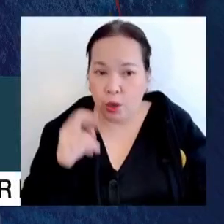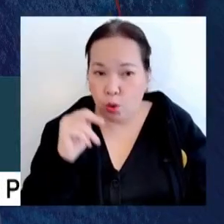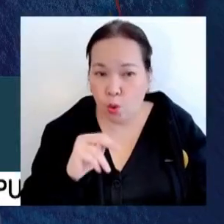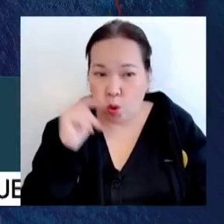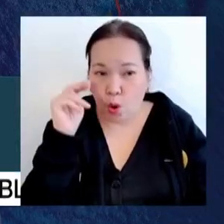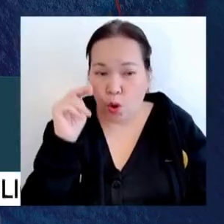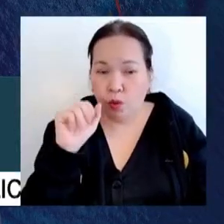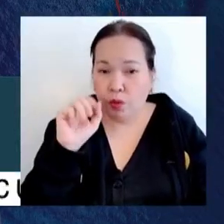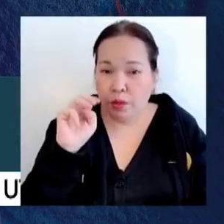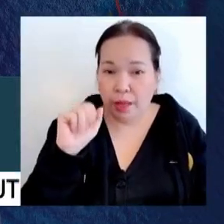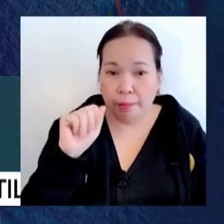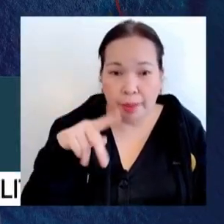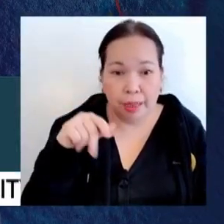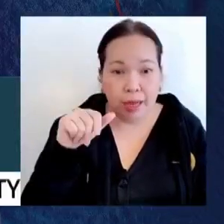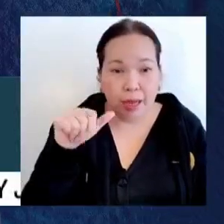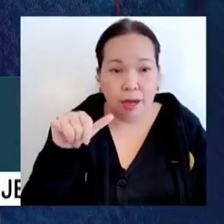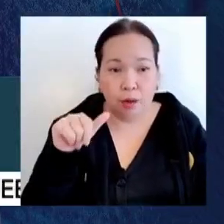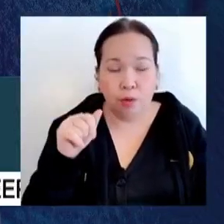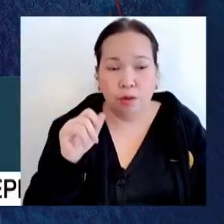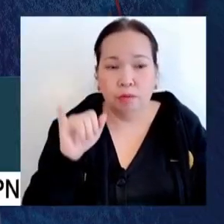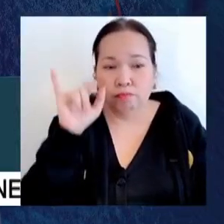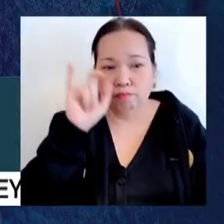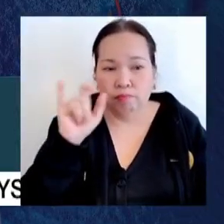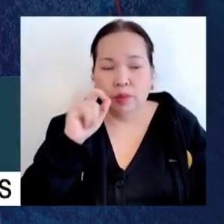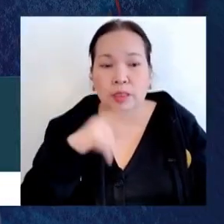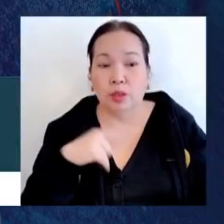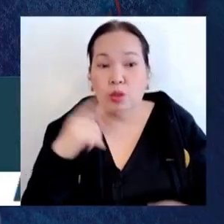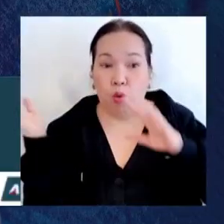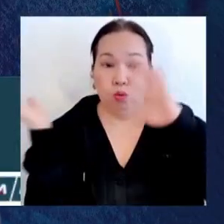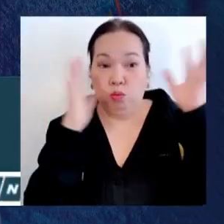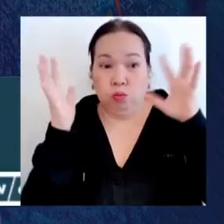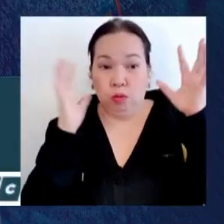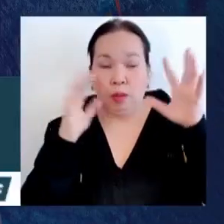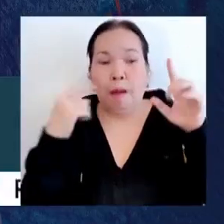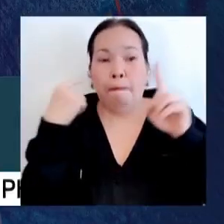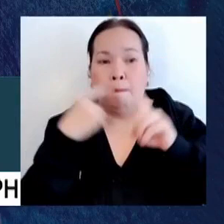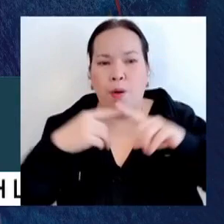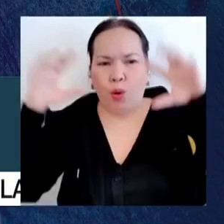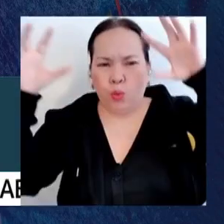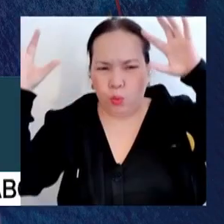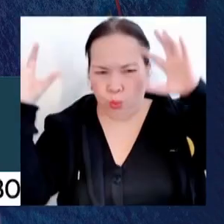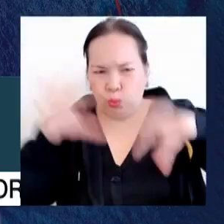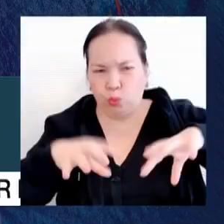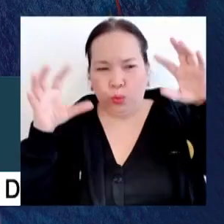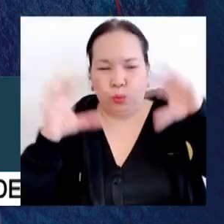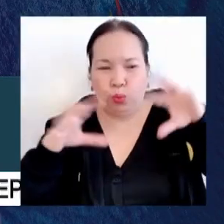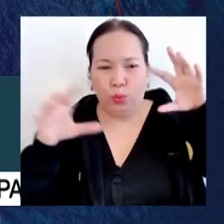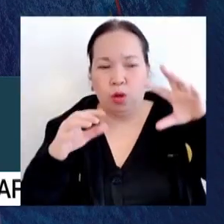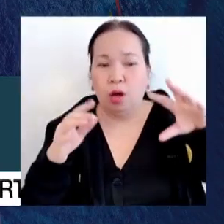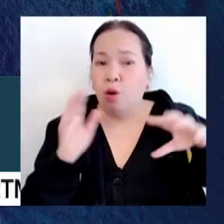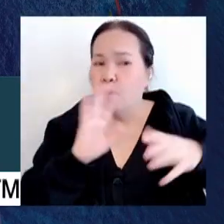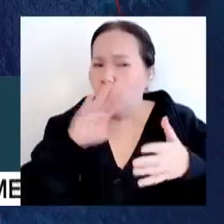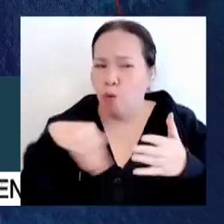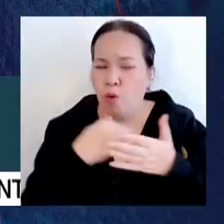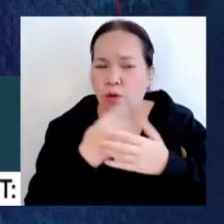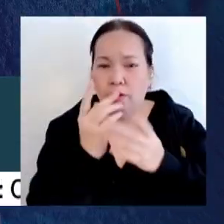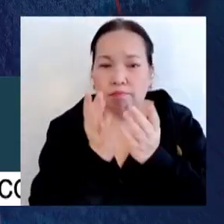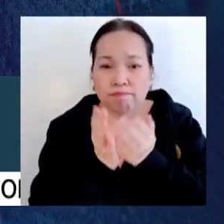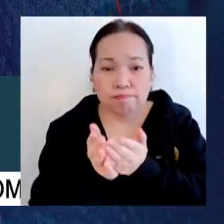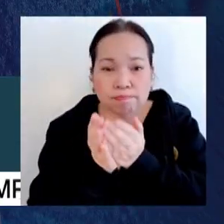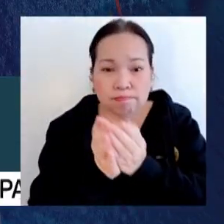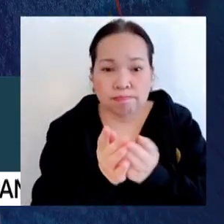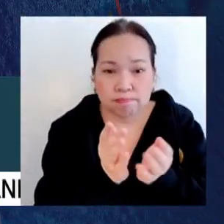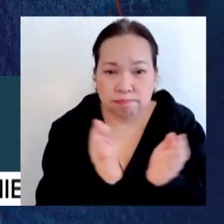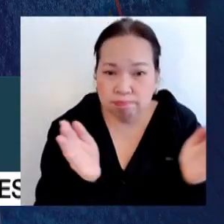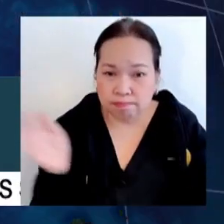Ilocos Norte. Aside from strong winds, these areas will also experience heavy rains from a typhoon. All types of sea vessels are also not allowed to sail